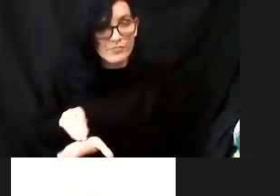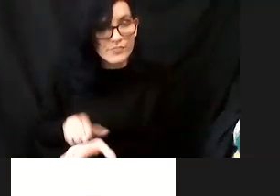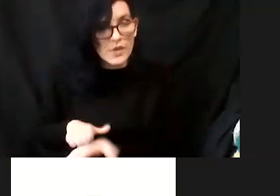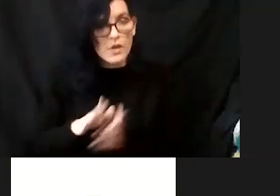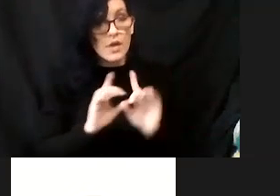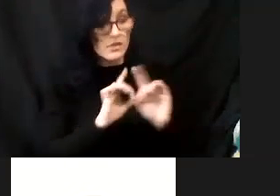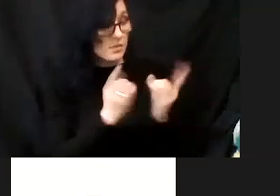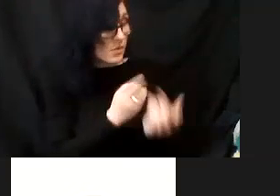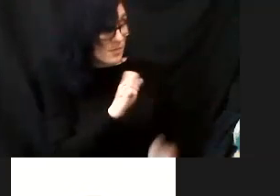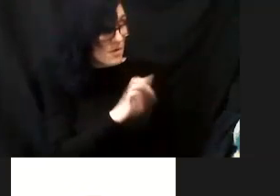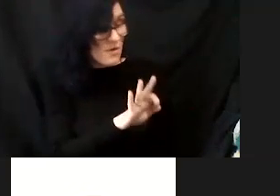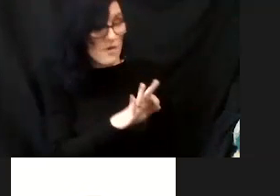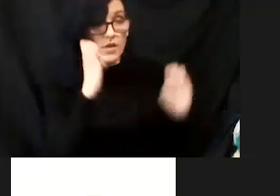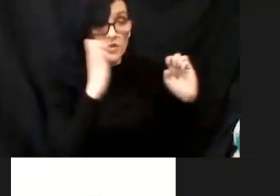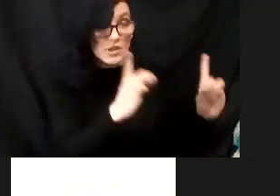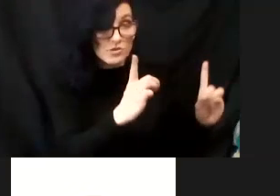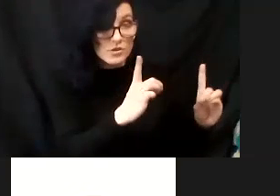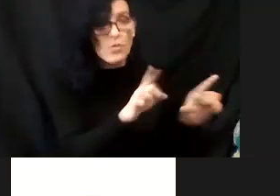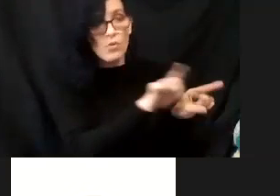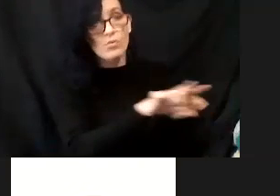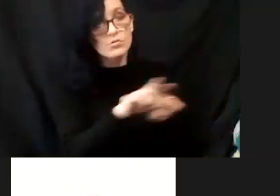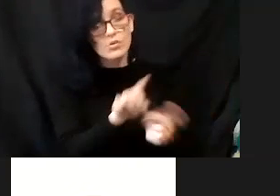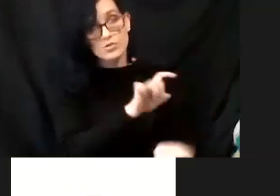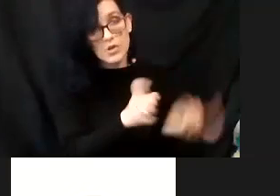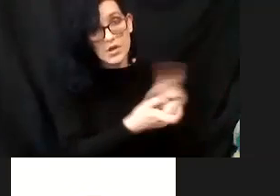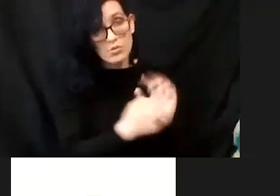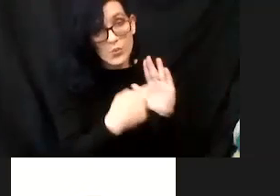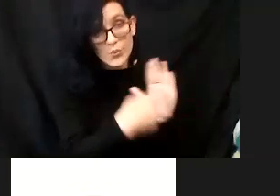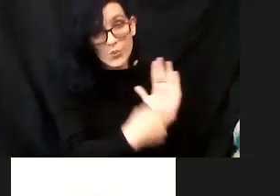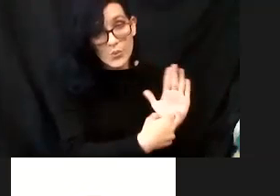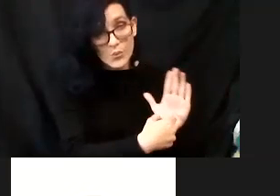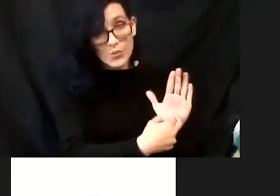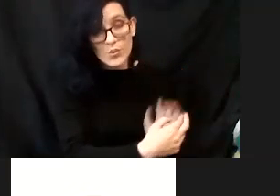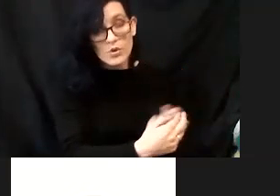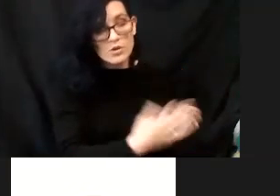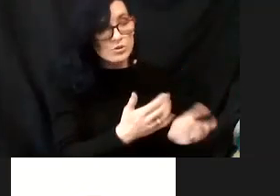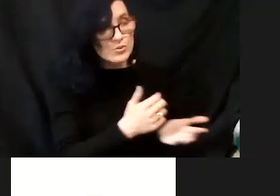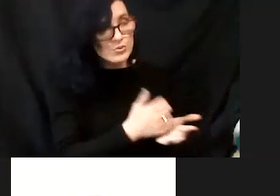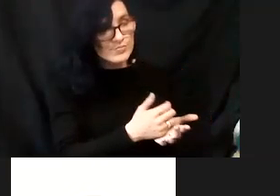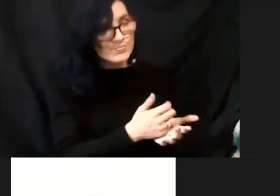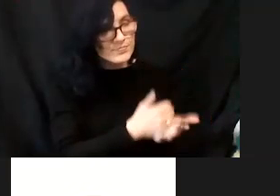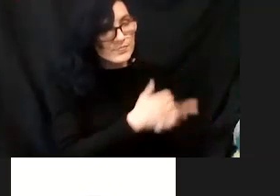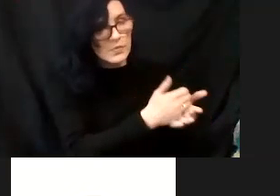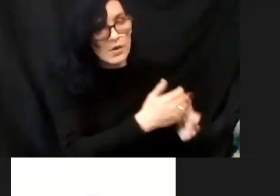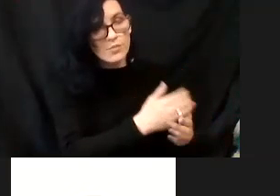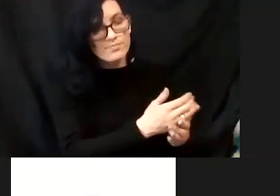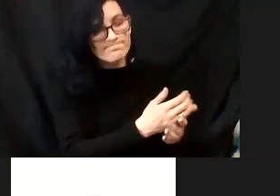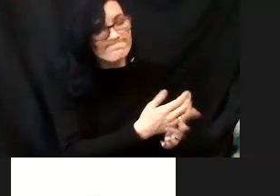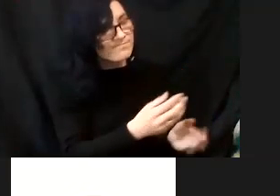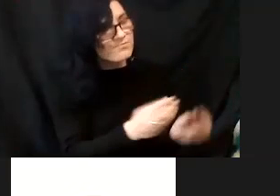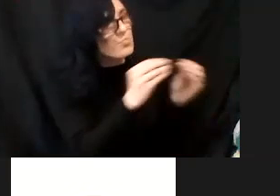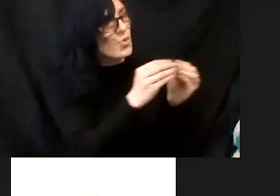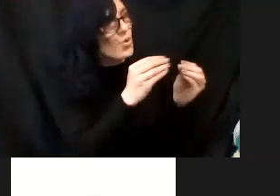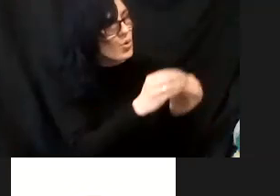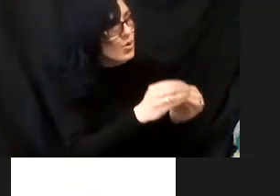rules that make it a little bit harder to get relief under the borrower defense